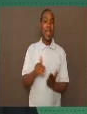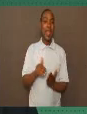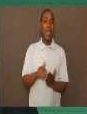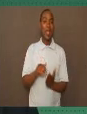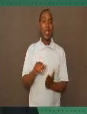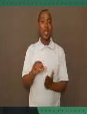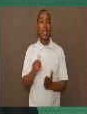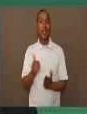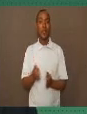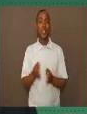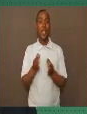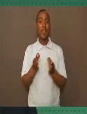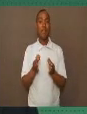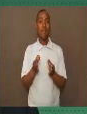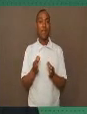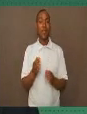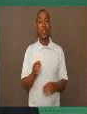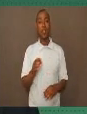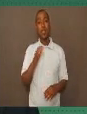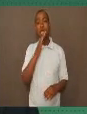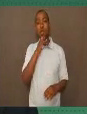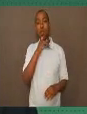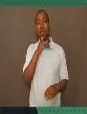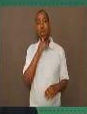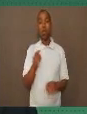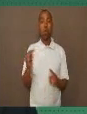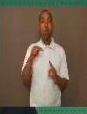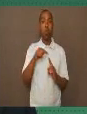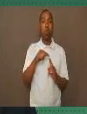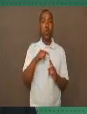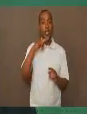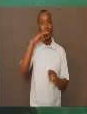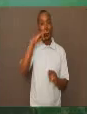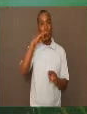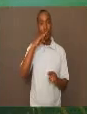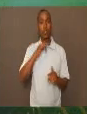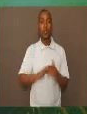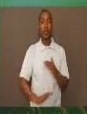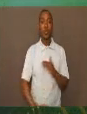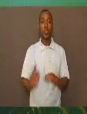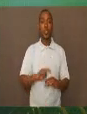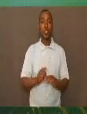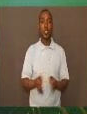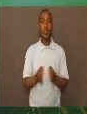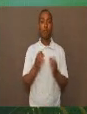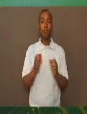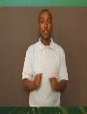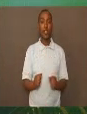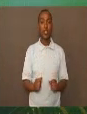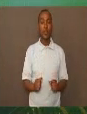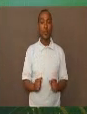passed on from a mother to a child at birth. The